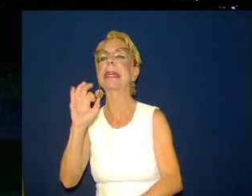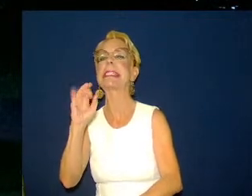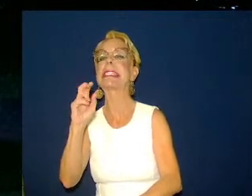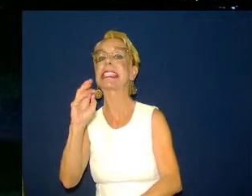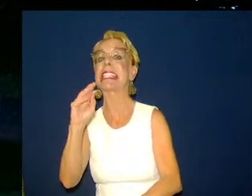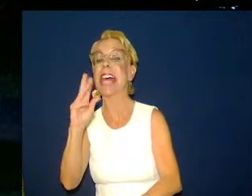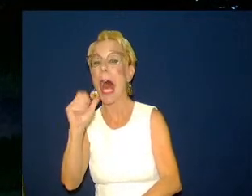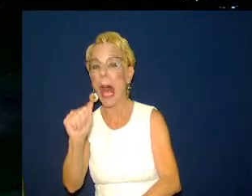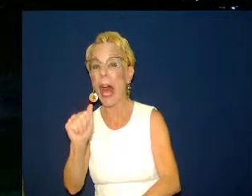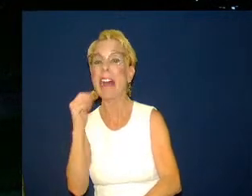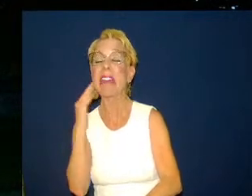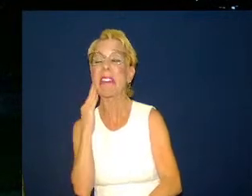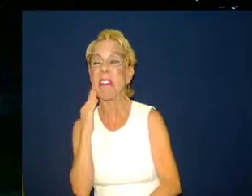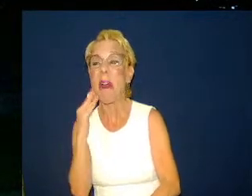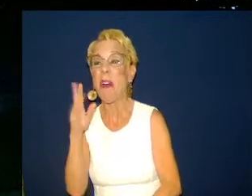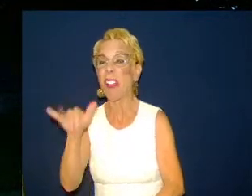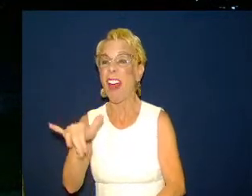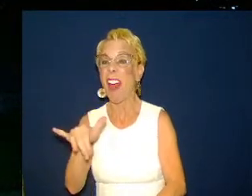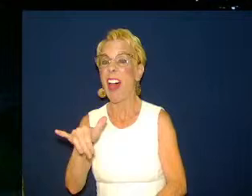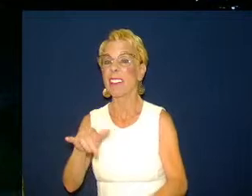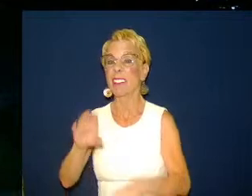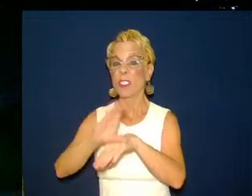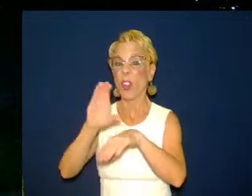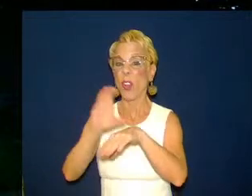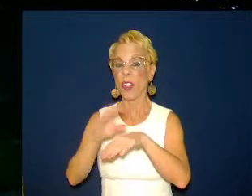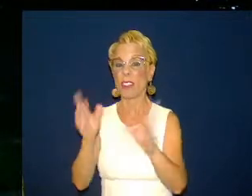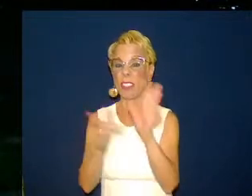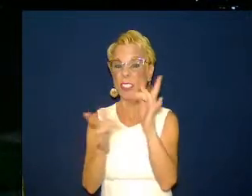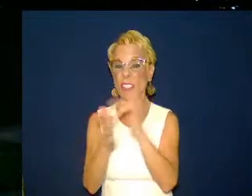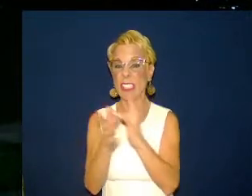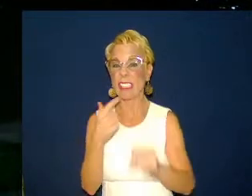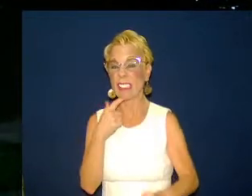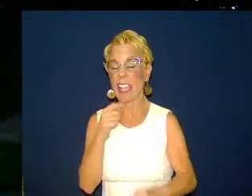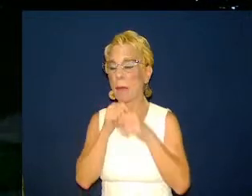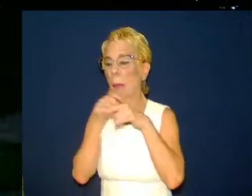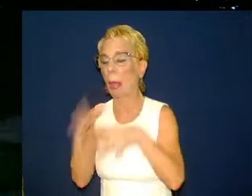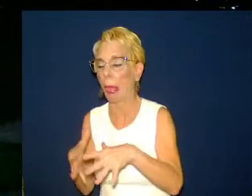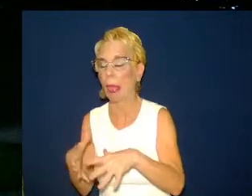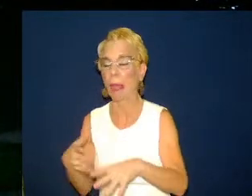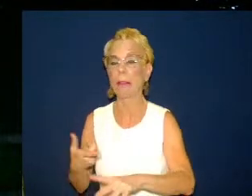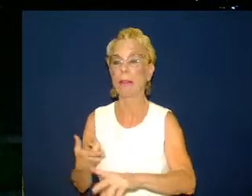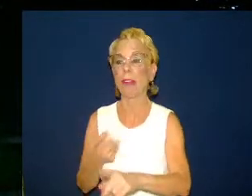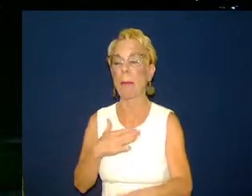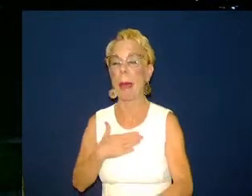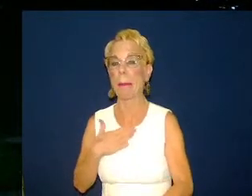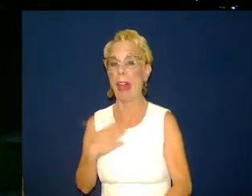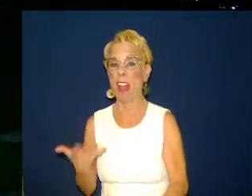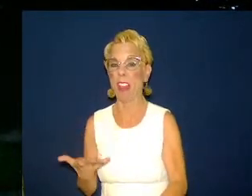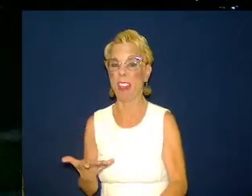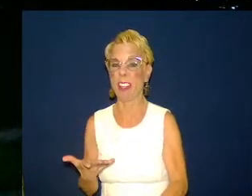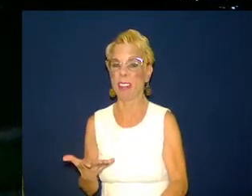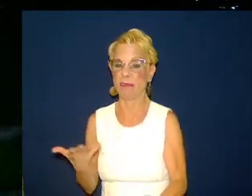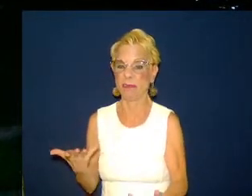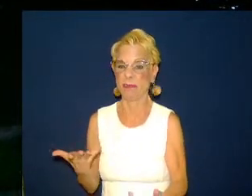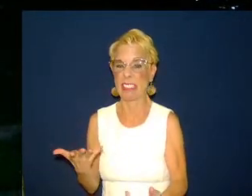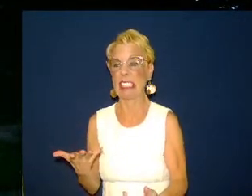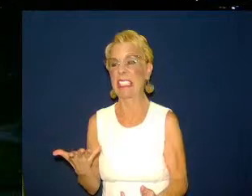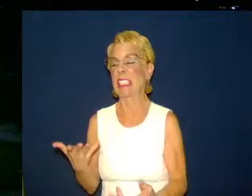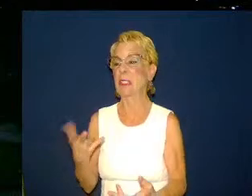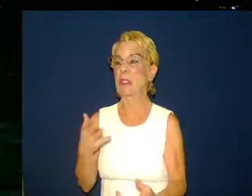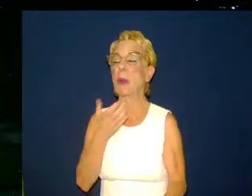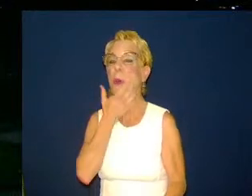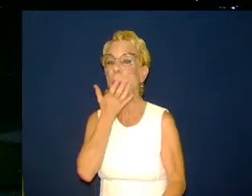next Sunday in the main sanctuary at 10:30, one service, and then on the 10th, we'll finish this series up with